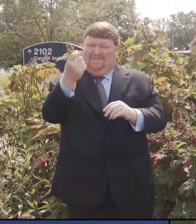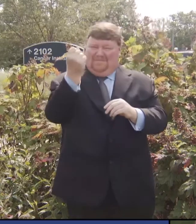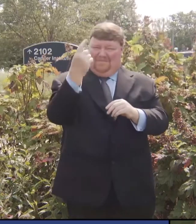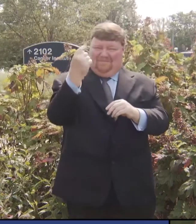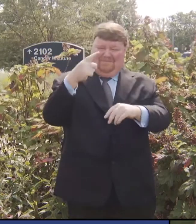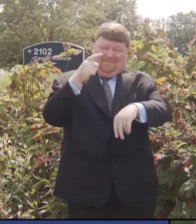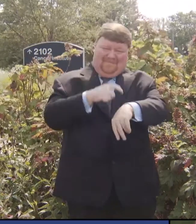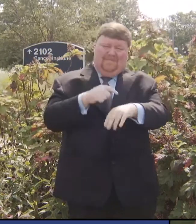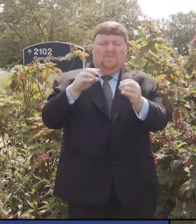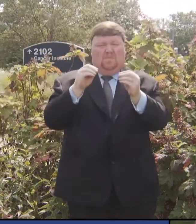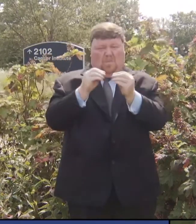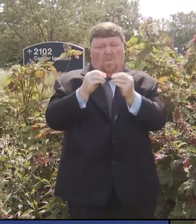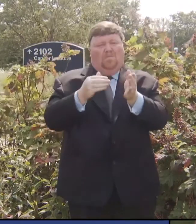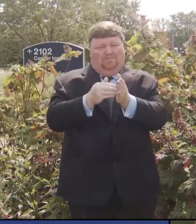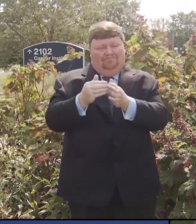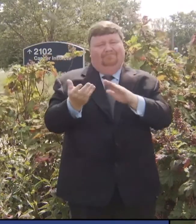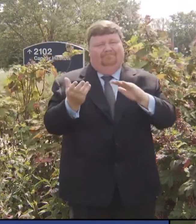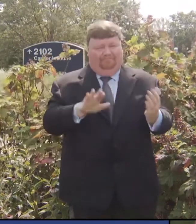times more likely to die.